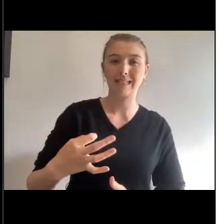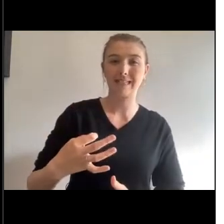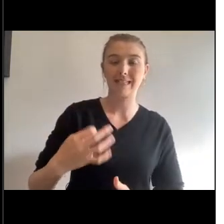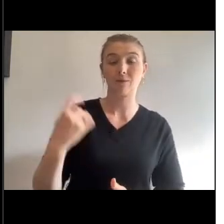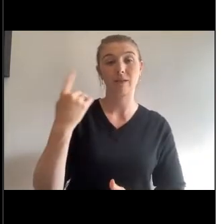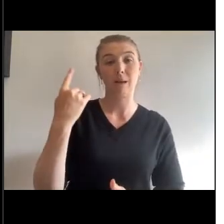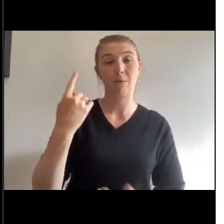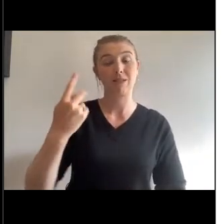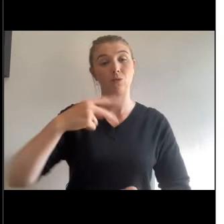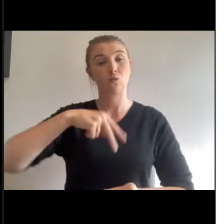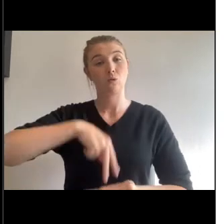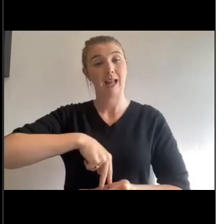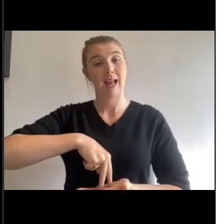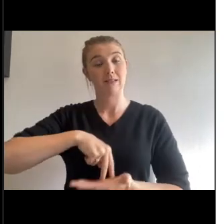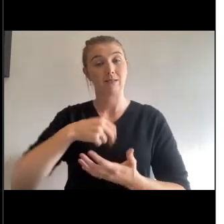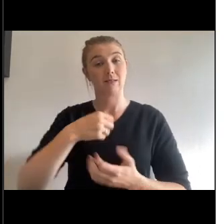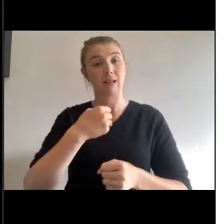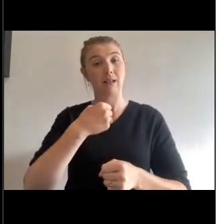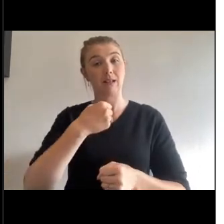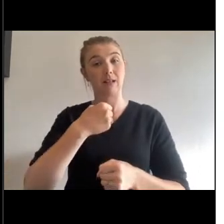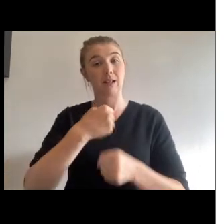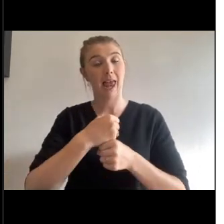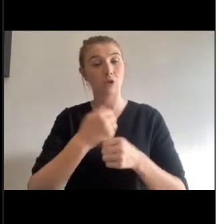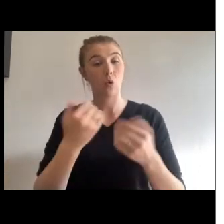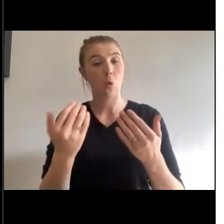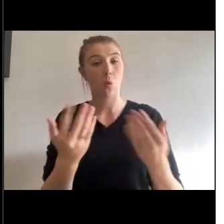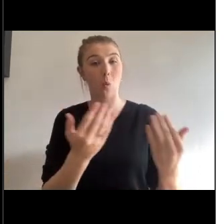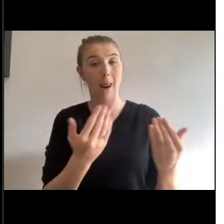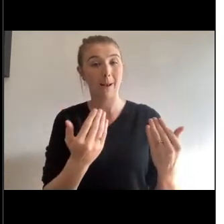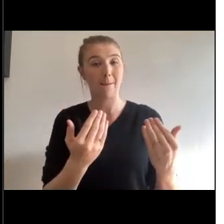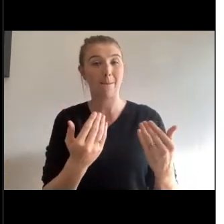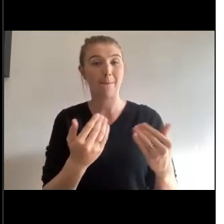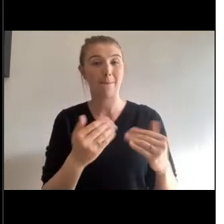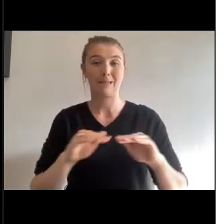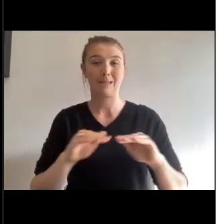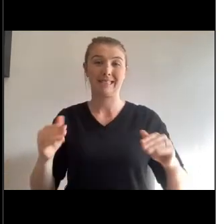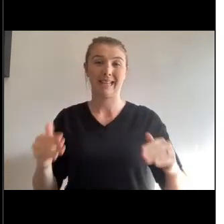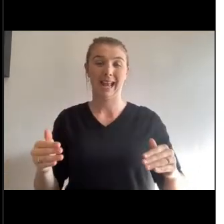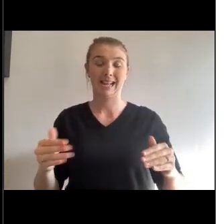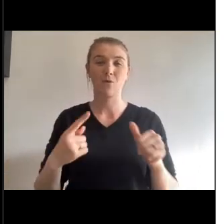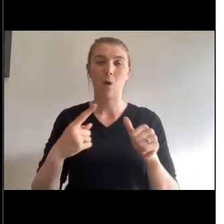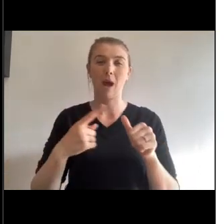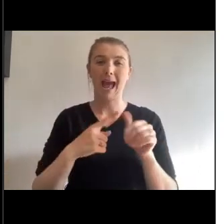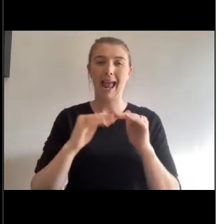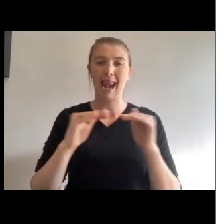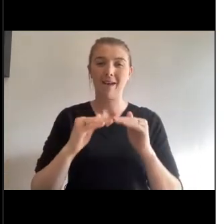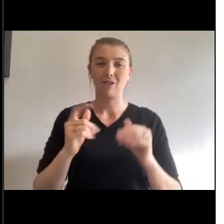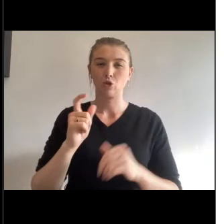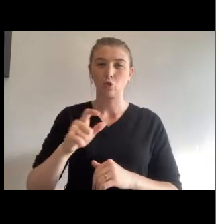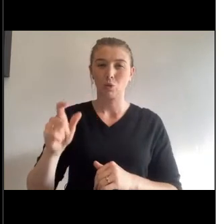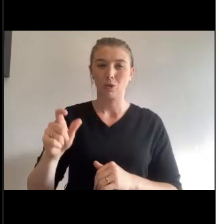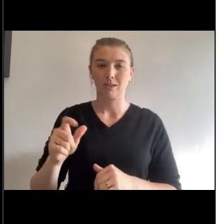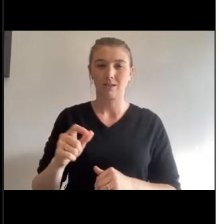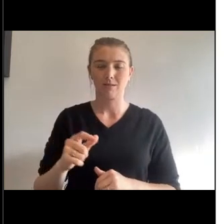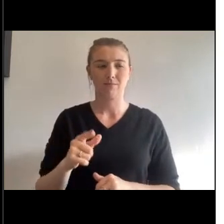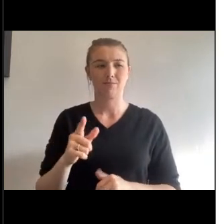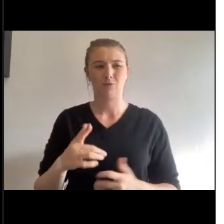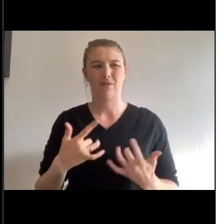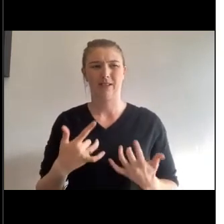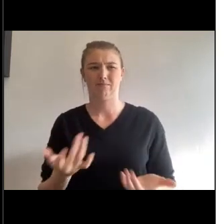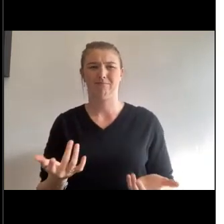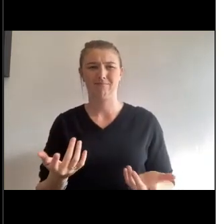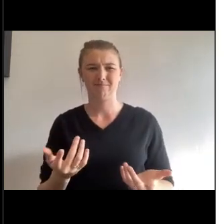Wellcome for A-level students. Now you think, well, what's that got to do with belonging? Well, has a